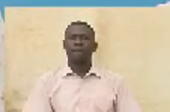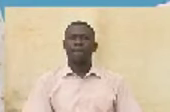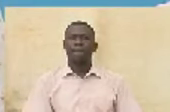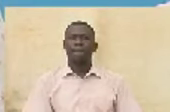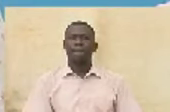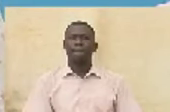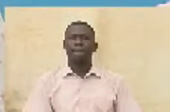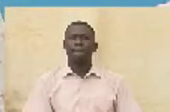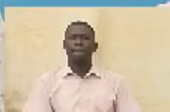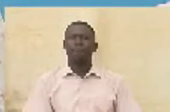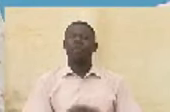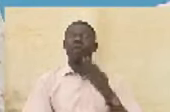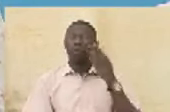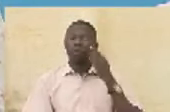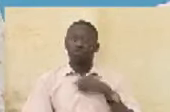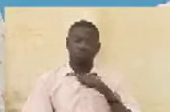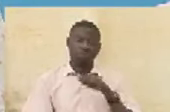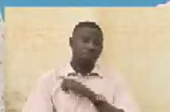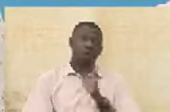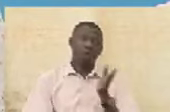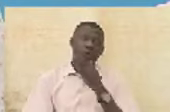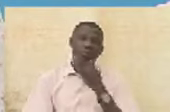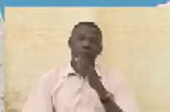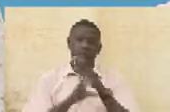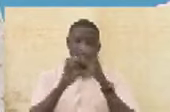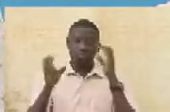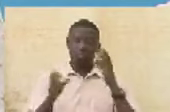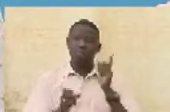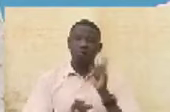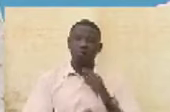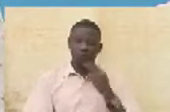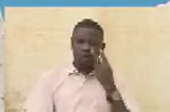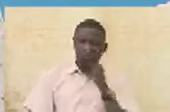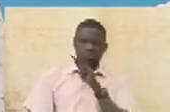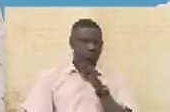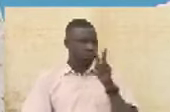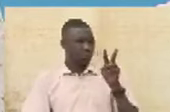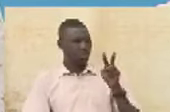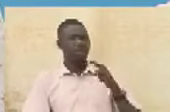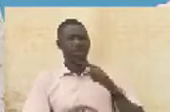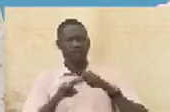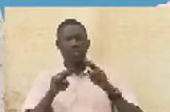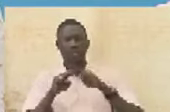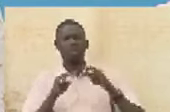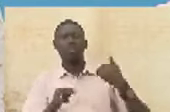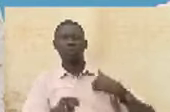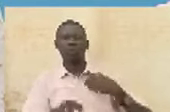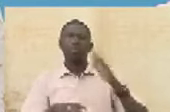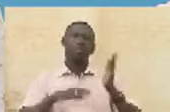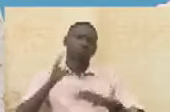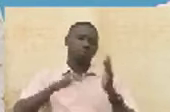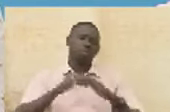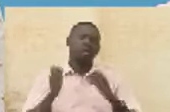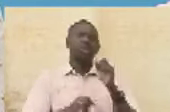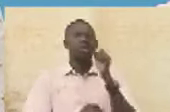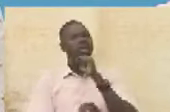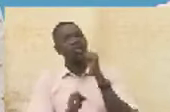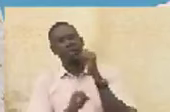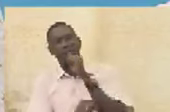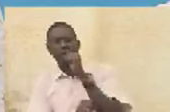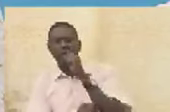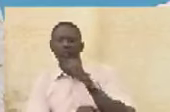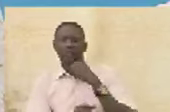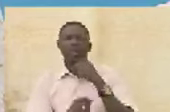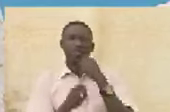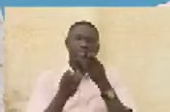son. When we went to the bus, what I observed was that the green people were drumming and singing. They said